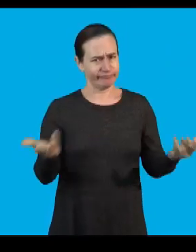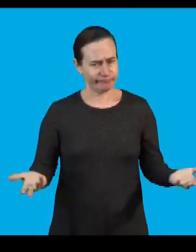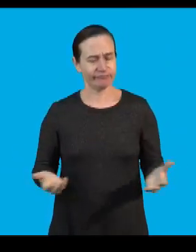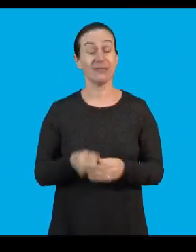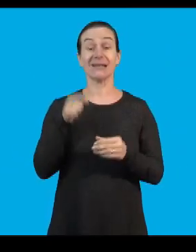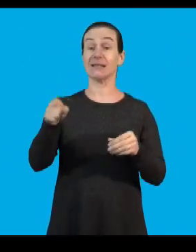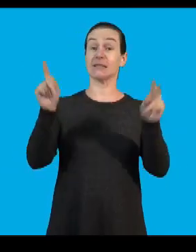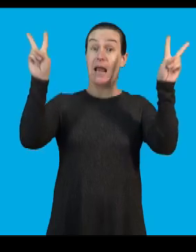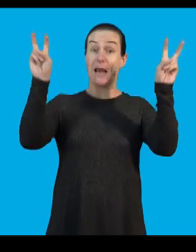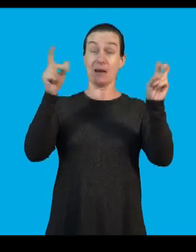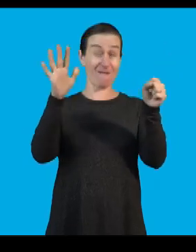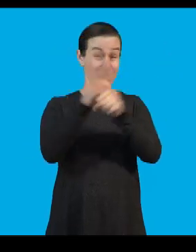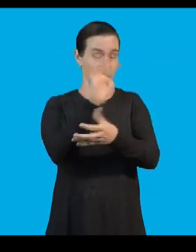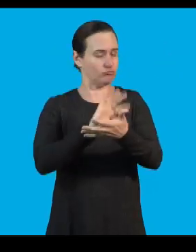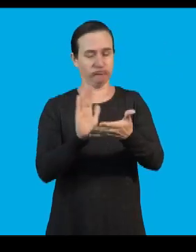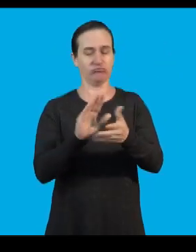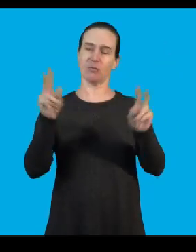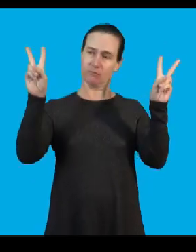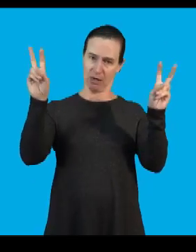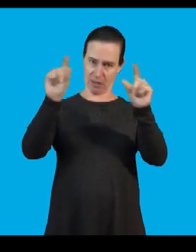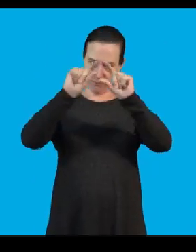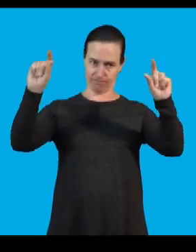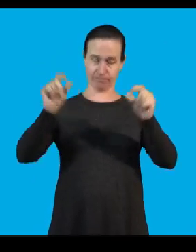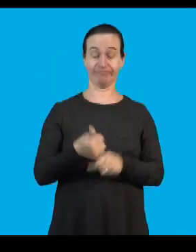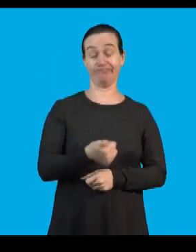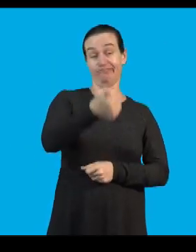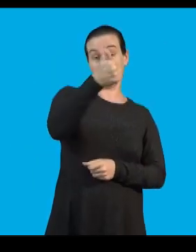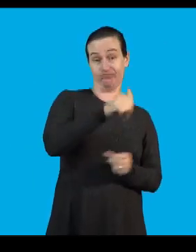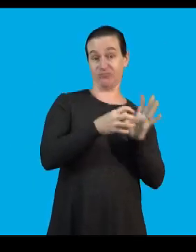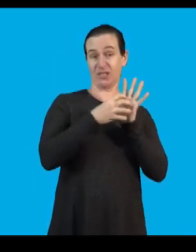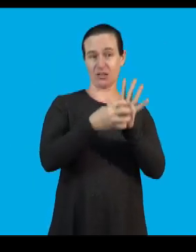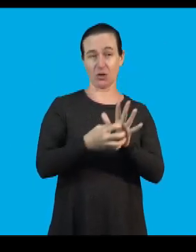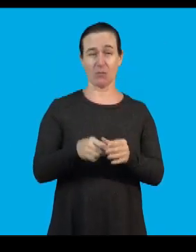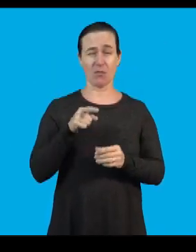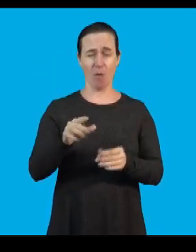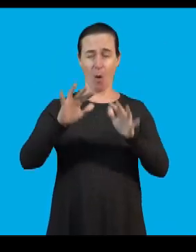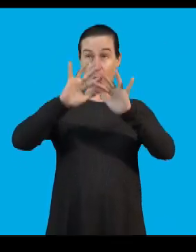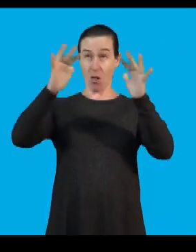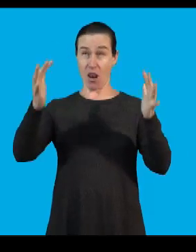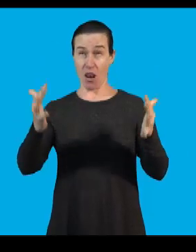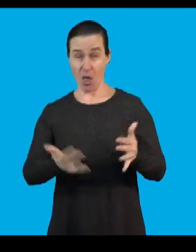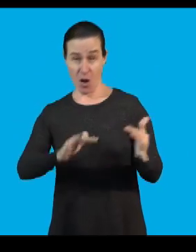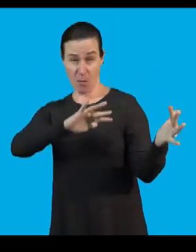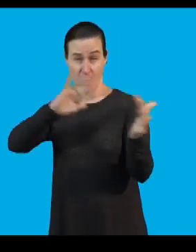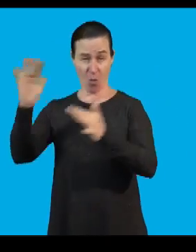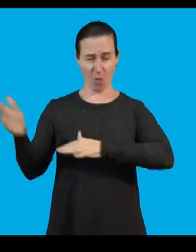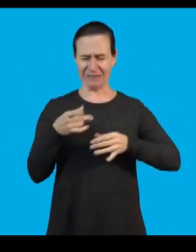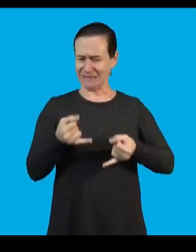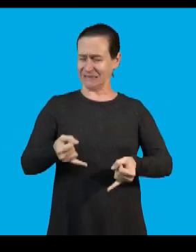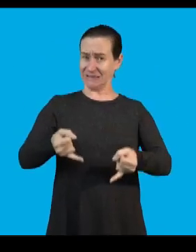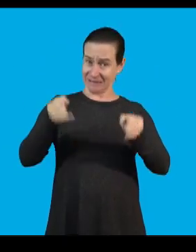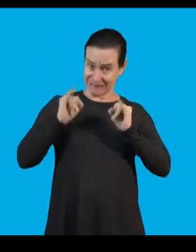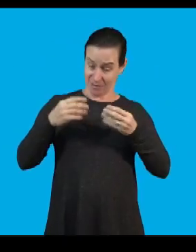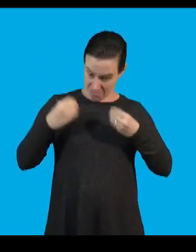only the titles. So, and my second title is Global Warming, a Crisis in the